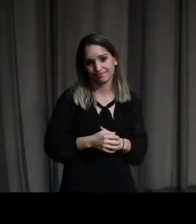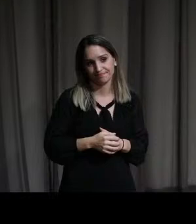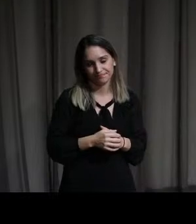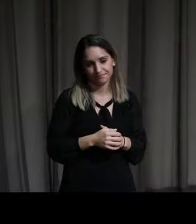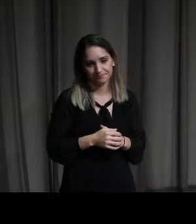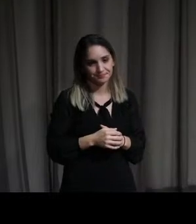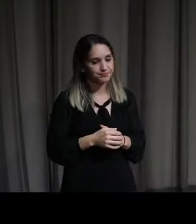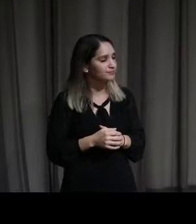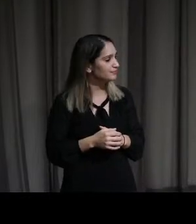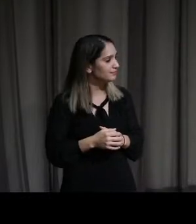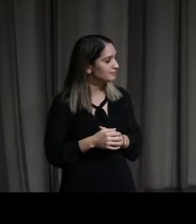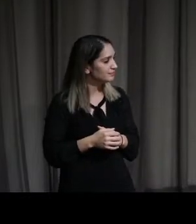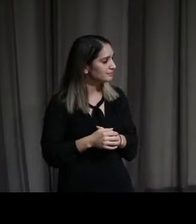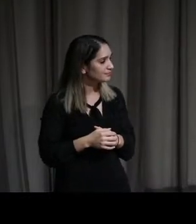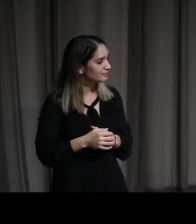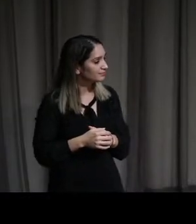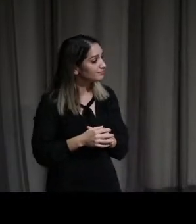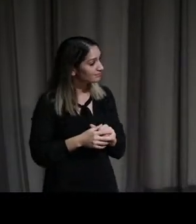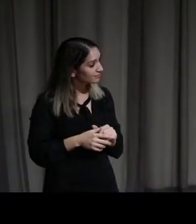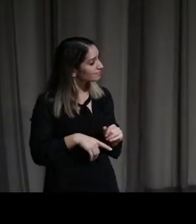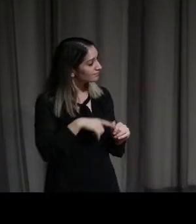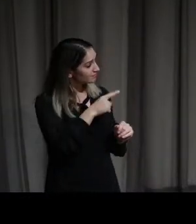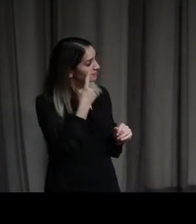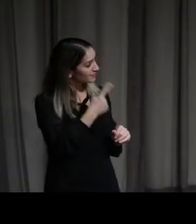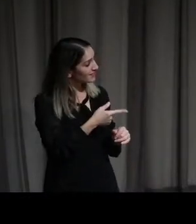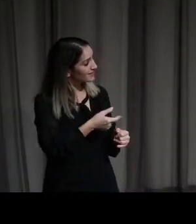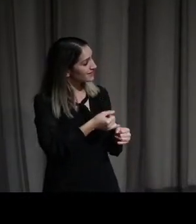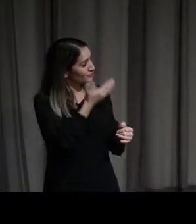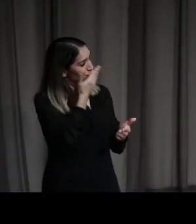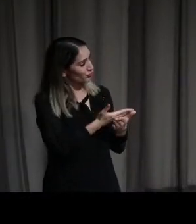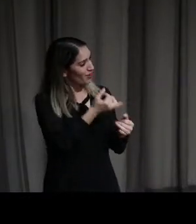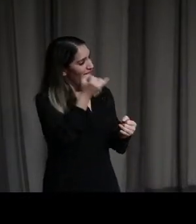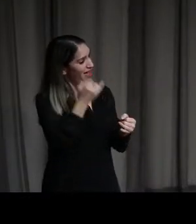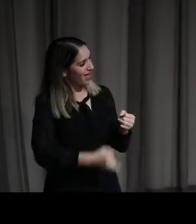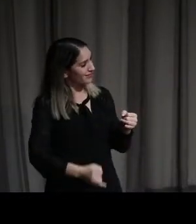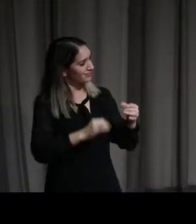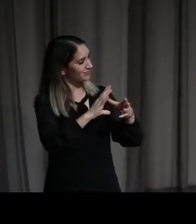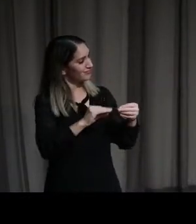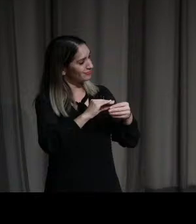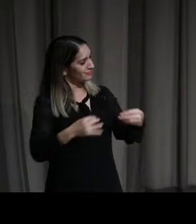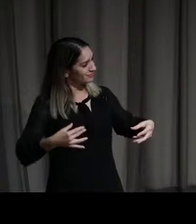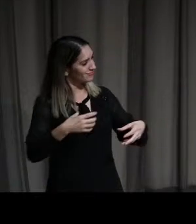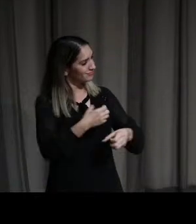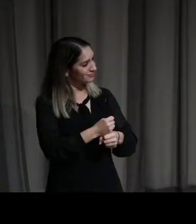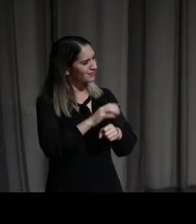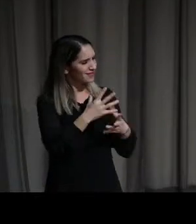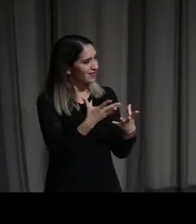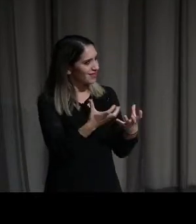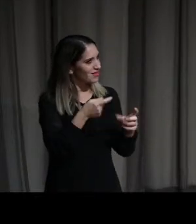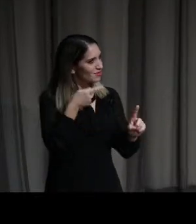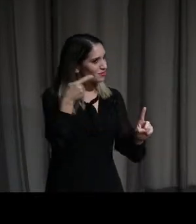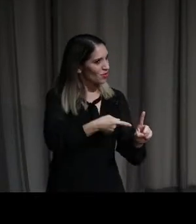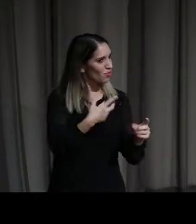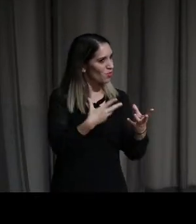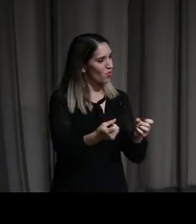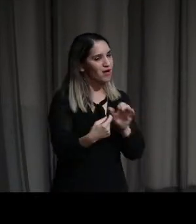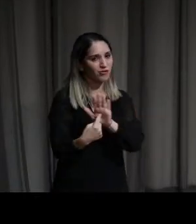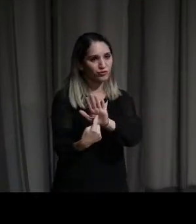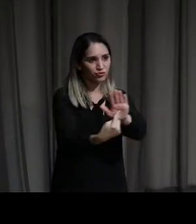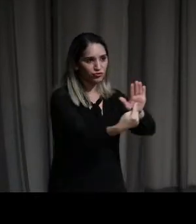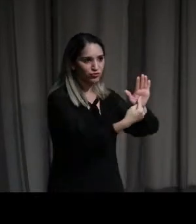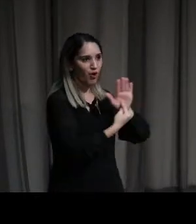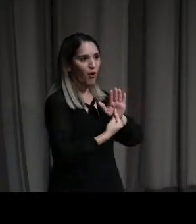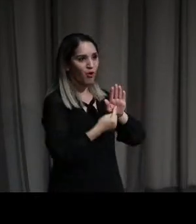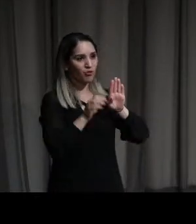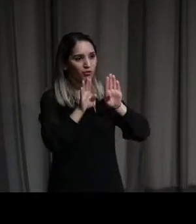I think Dr. Damian has the last word. I think that's perfect. That's what we're trying to show in this exhibition. So I hope that you can, the